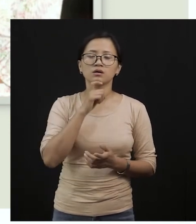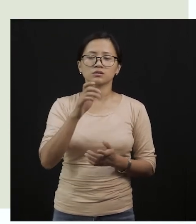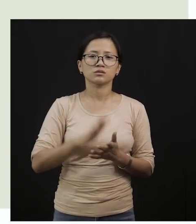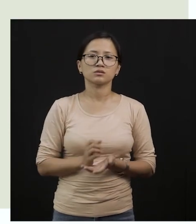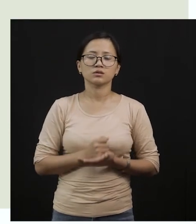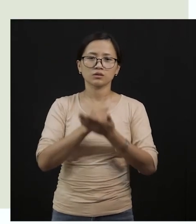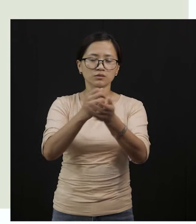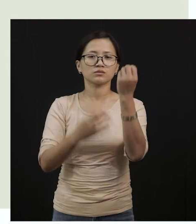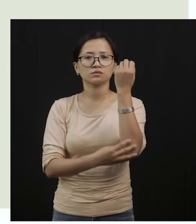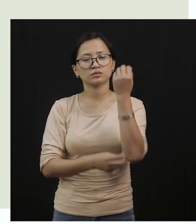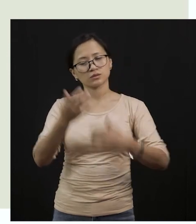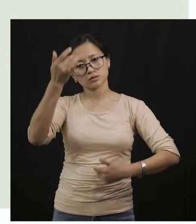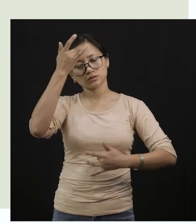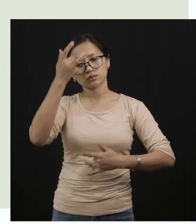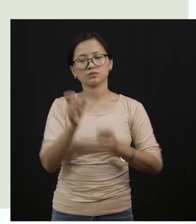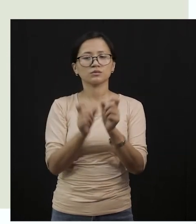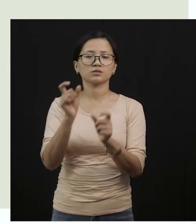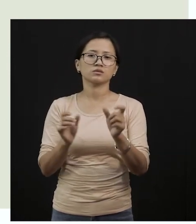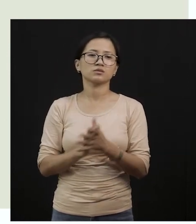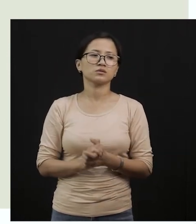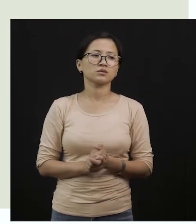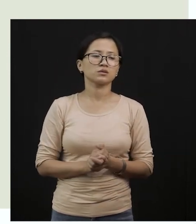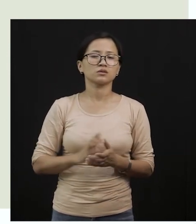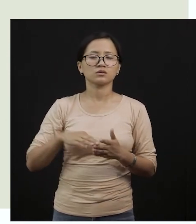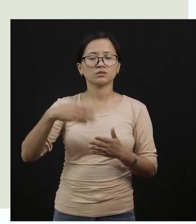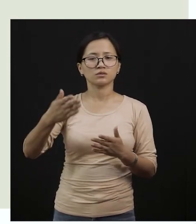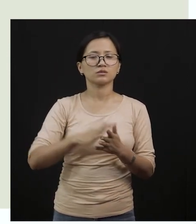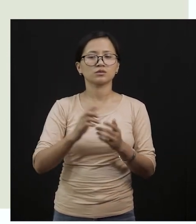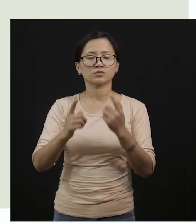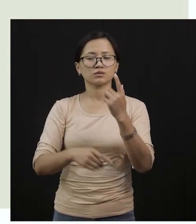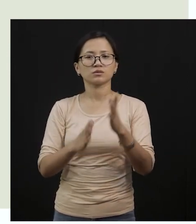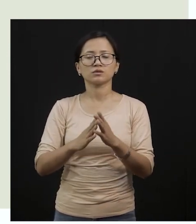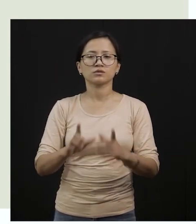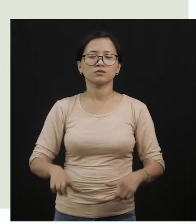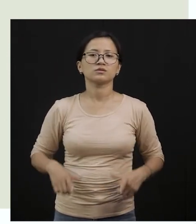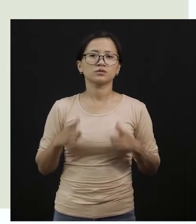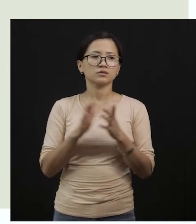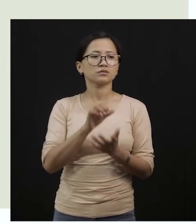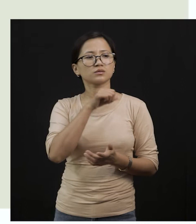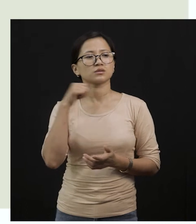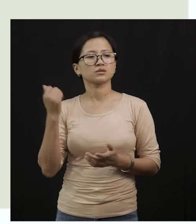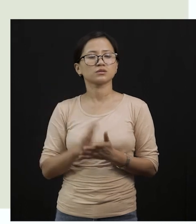poor and the sick people. Okay, we will learn about the later part of her life. She died in the year